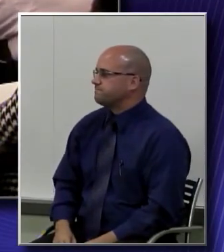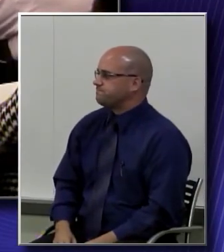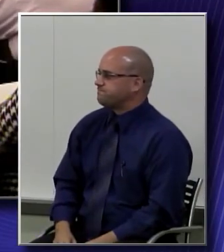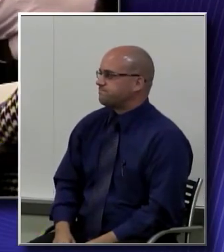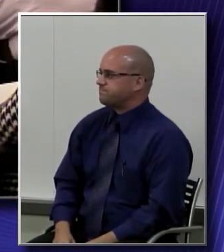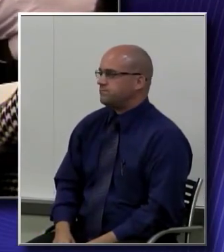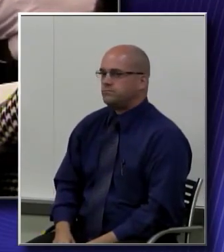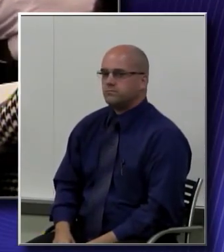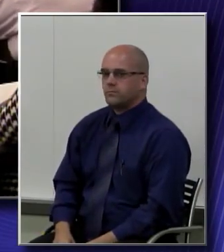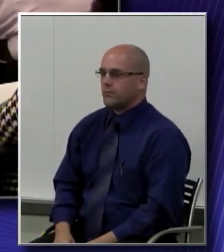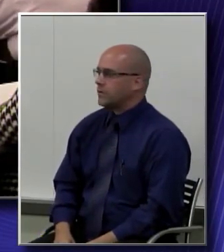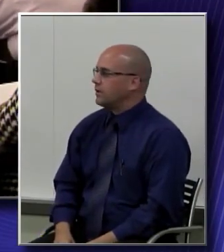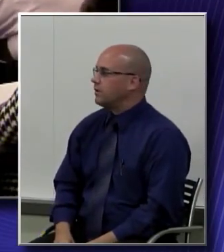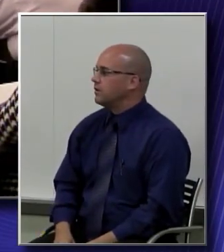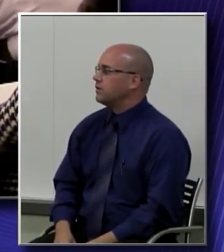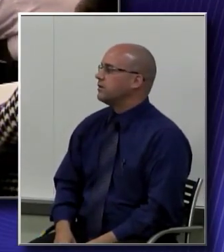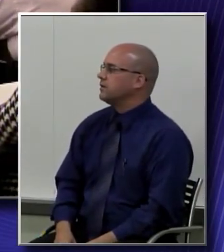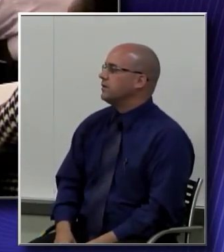Thank you.